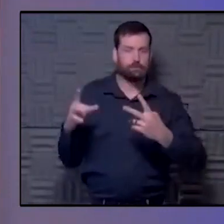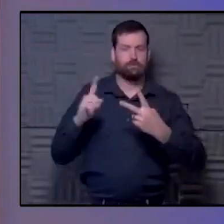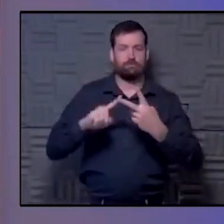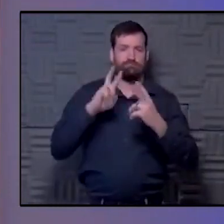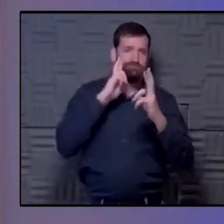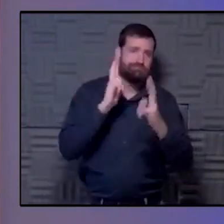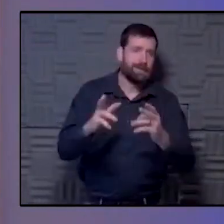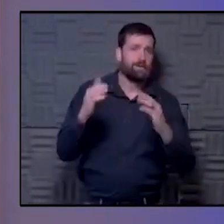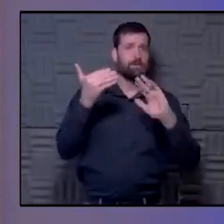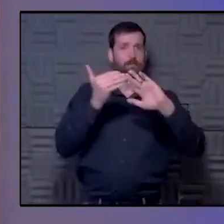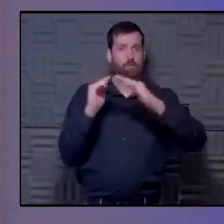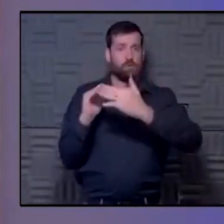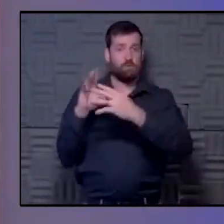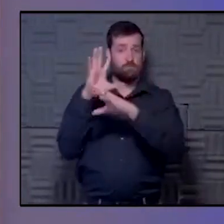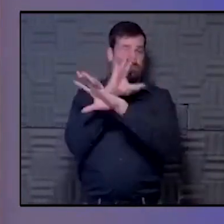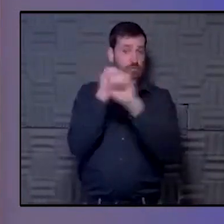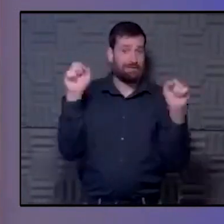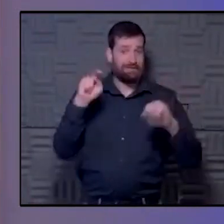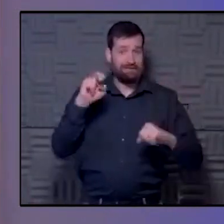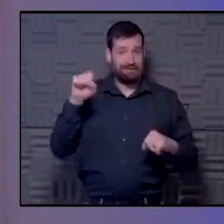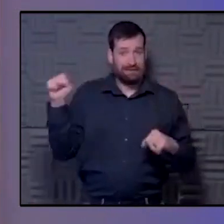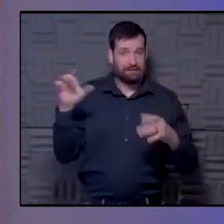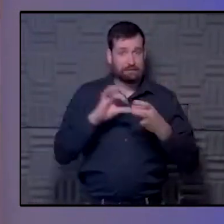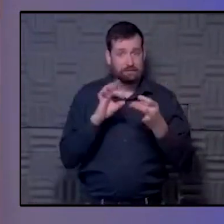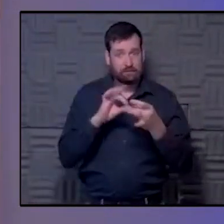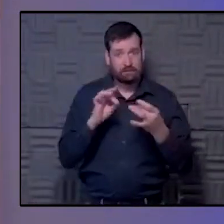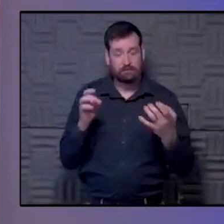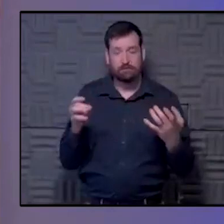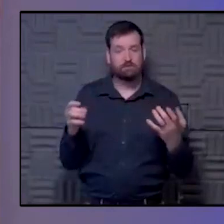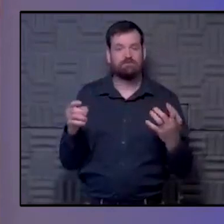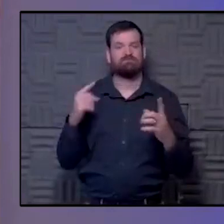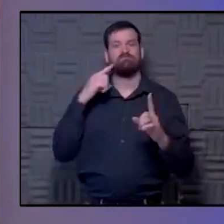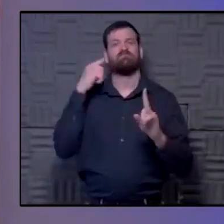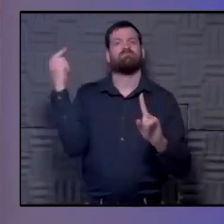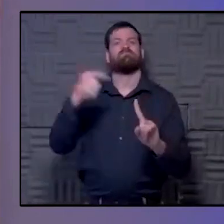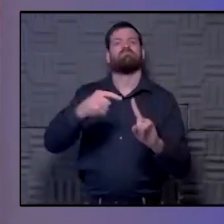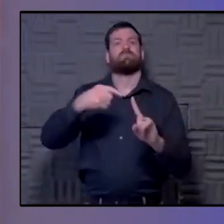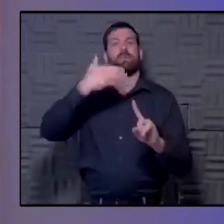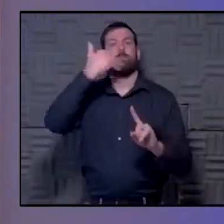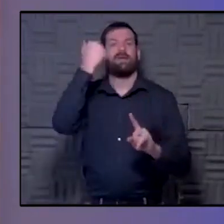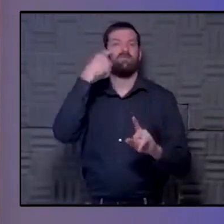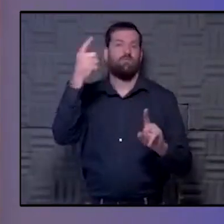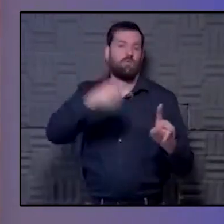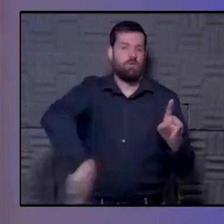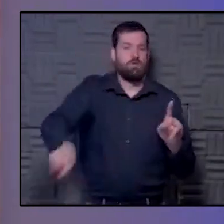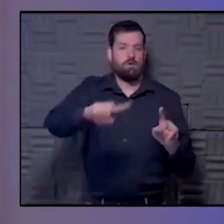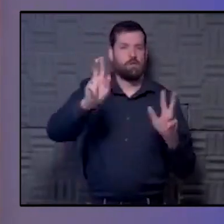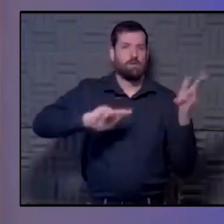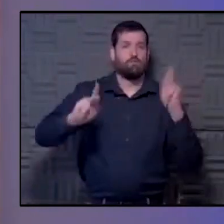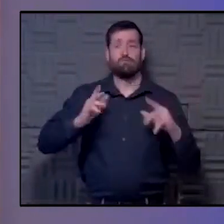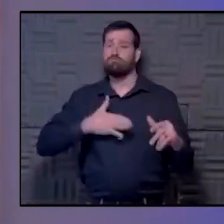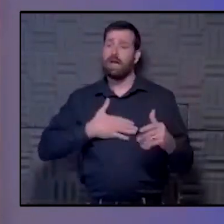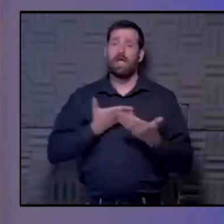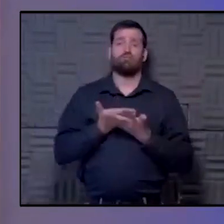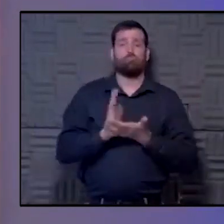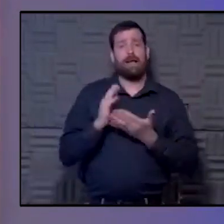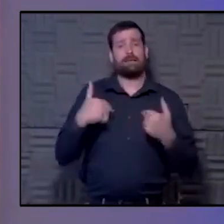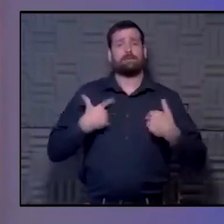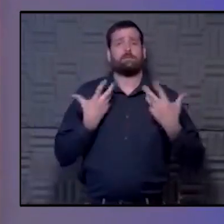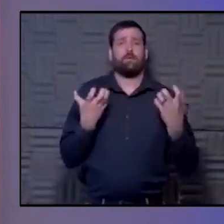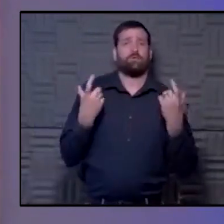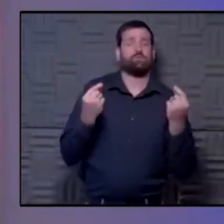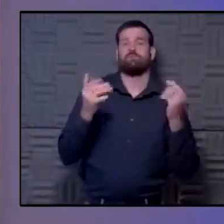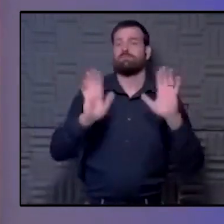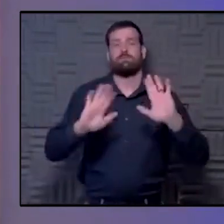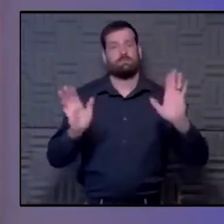community. As President Nez says, it's all about the greater good. It's not what is my right, what do I want to do. It's